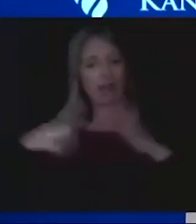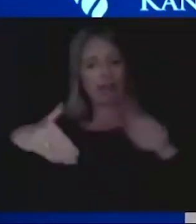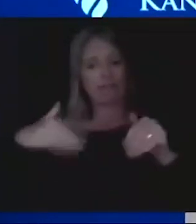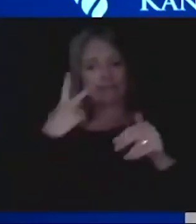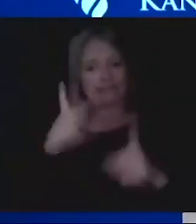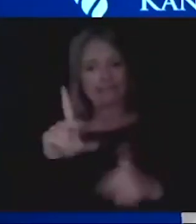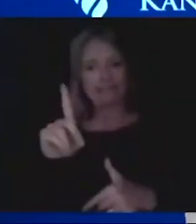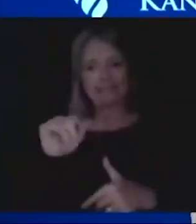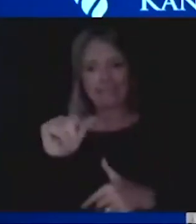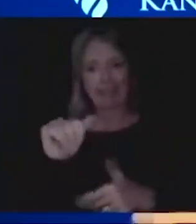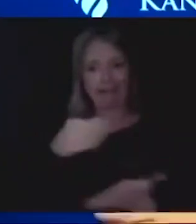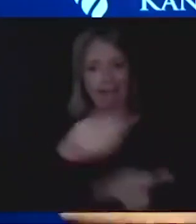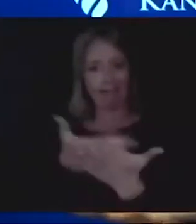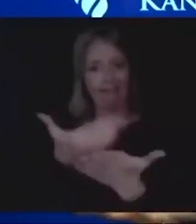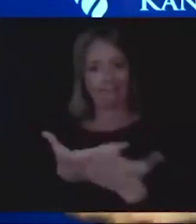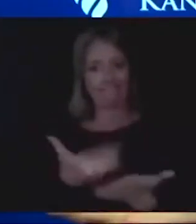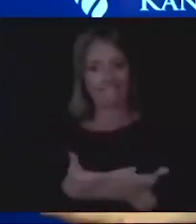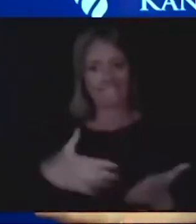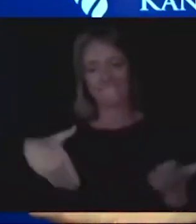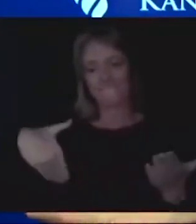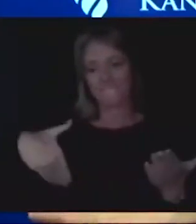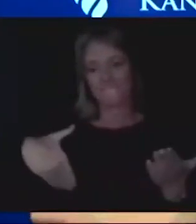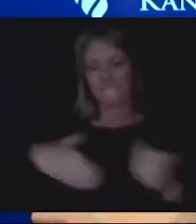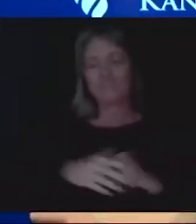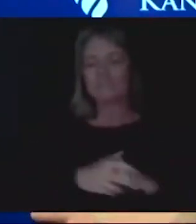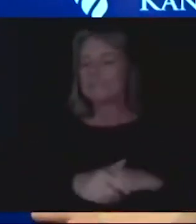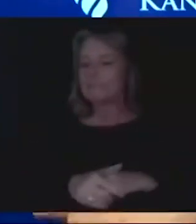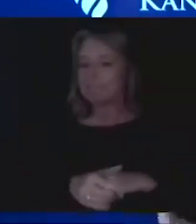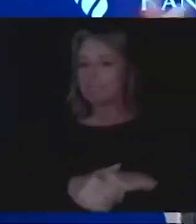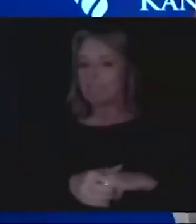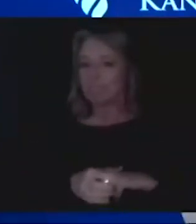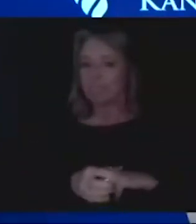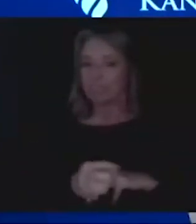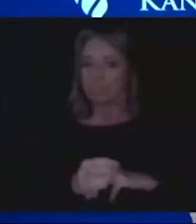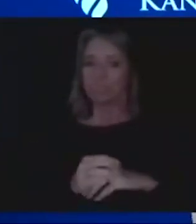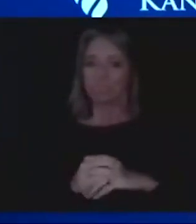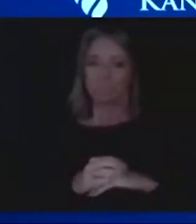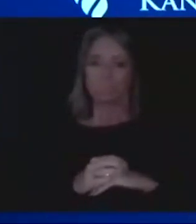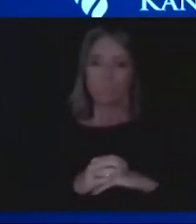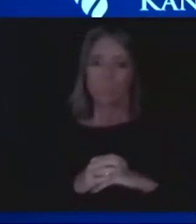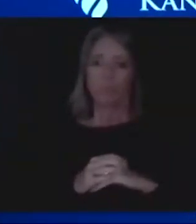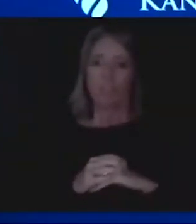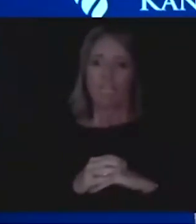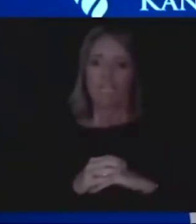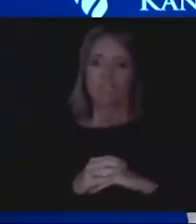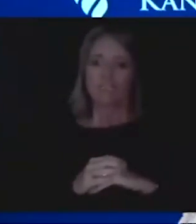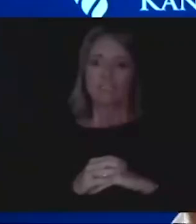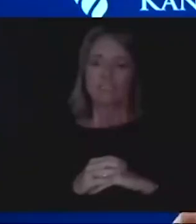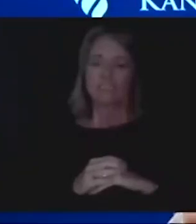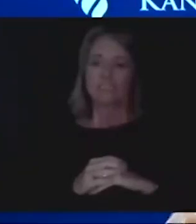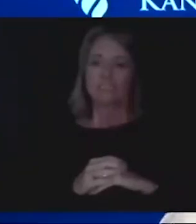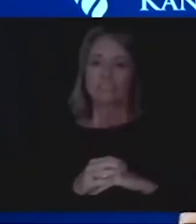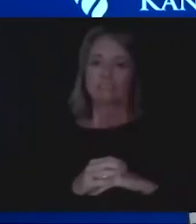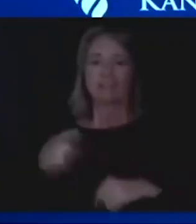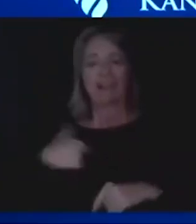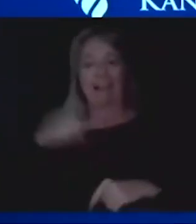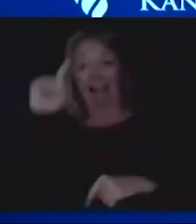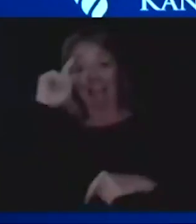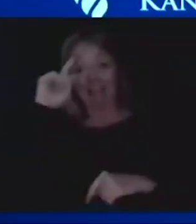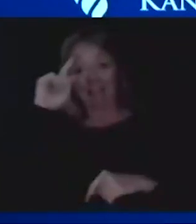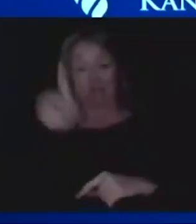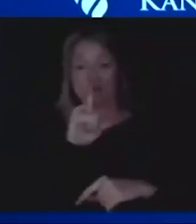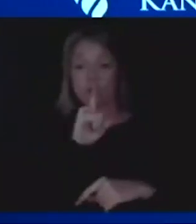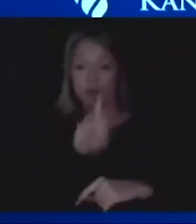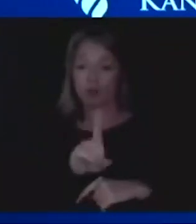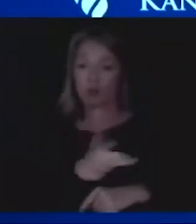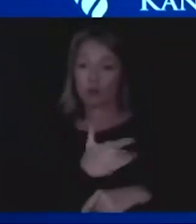review it ourselves. It's so consistent with what we would expect from vaccine theory anyway that I think it'll end up being true. But